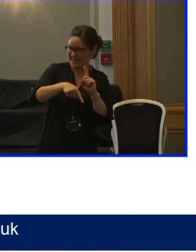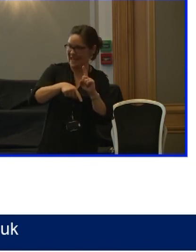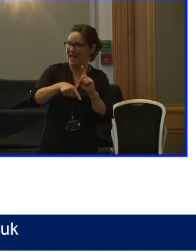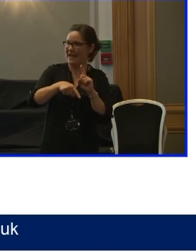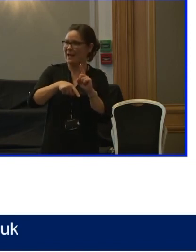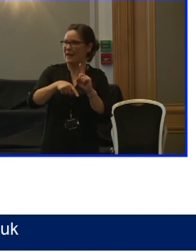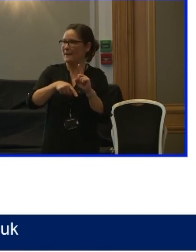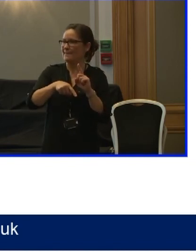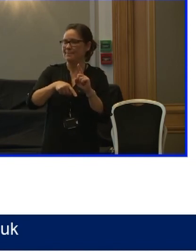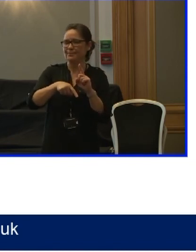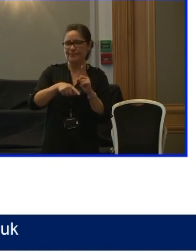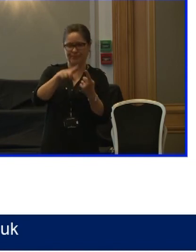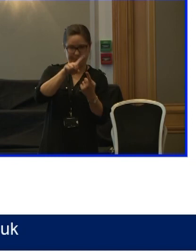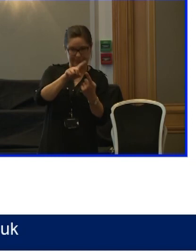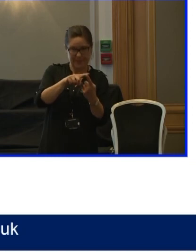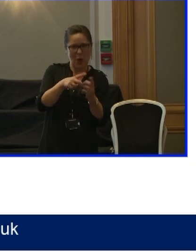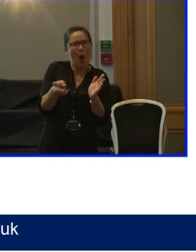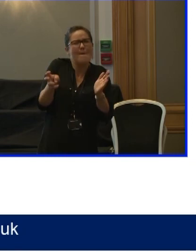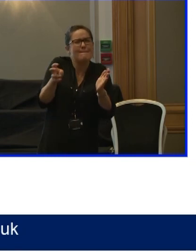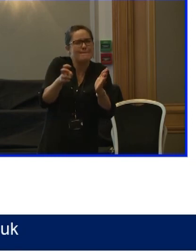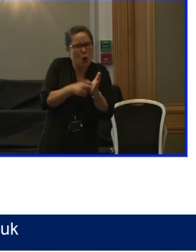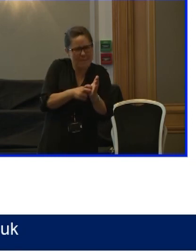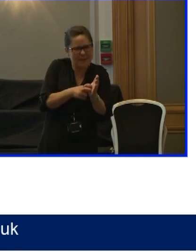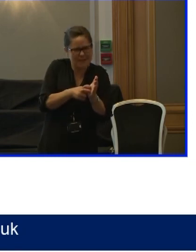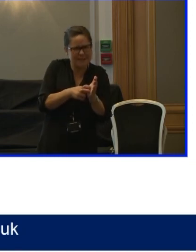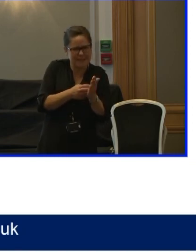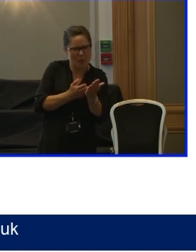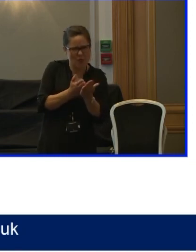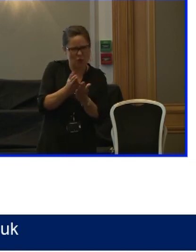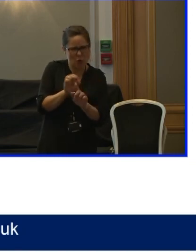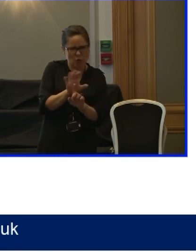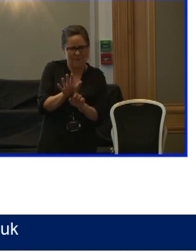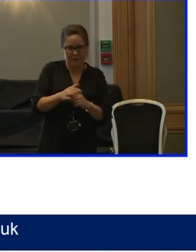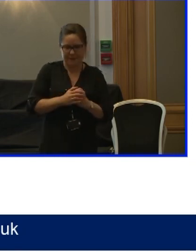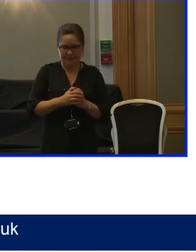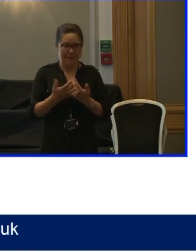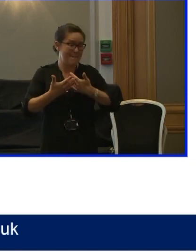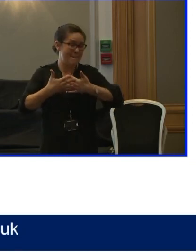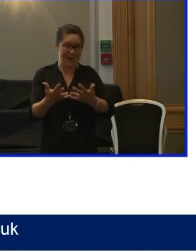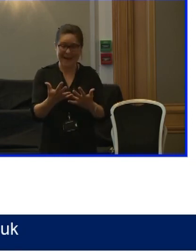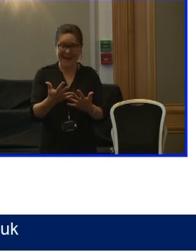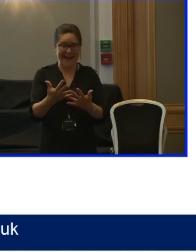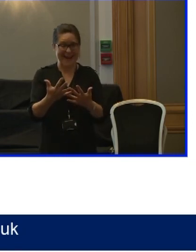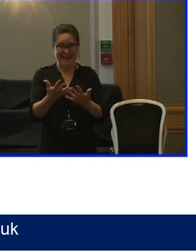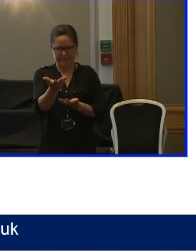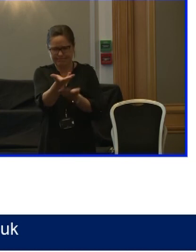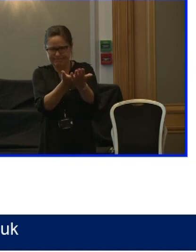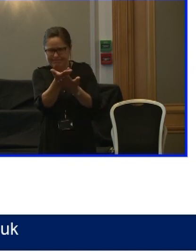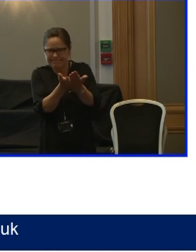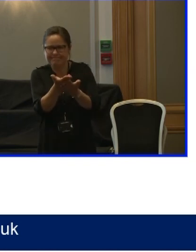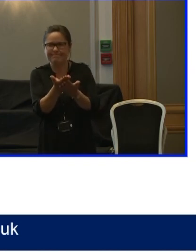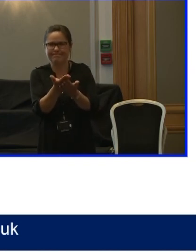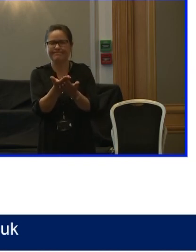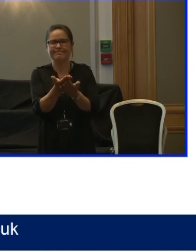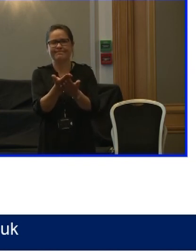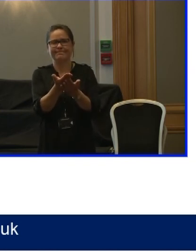right? Yeah. Okay. So I think anecdotally, having spoken to clinician researchers, is that the pandemic